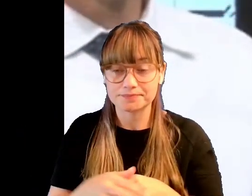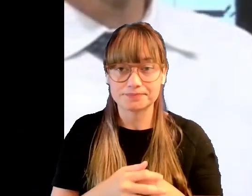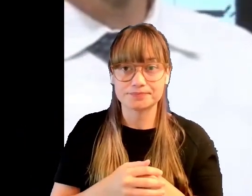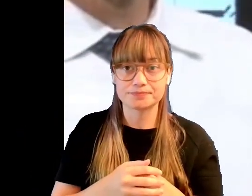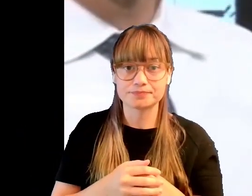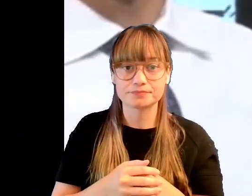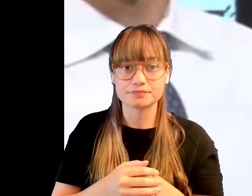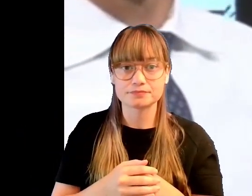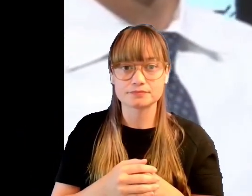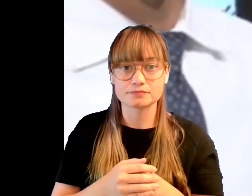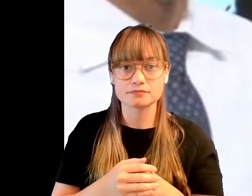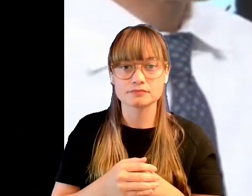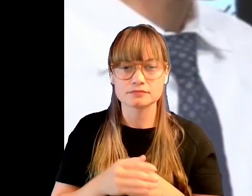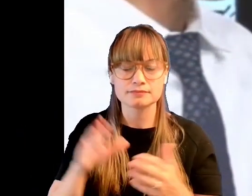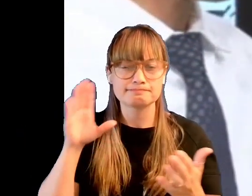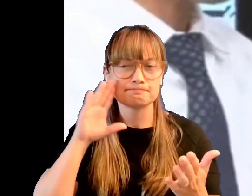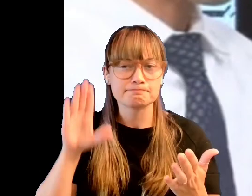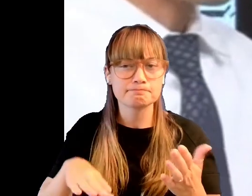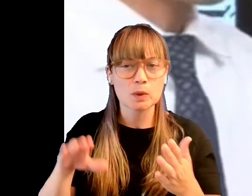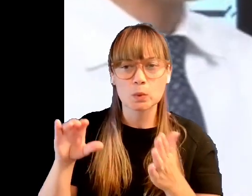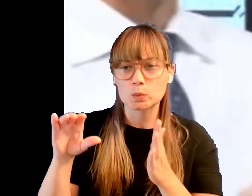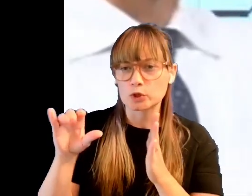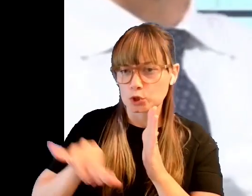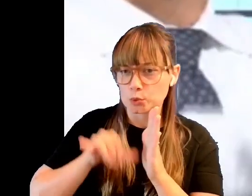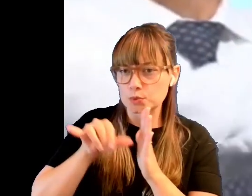the YouTube sensations,